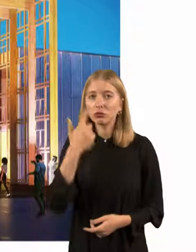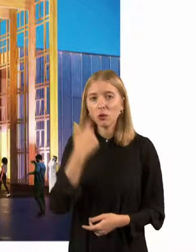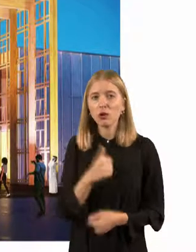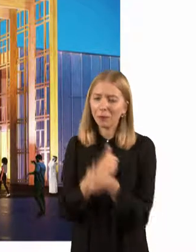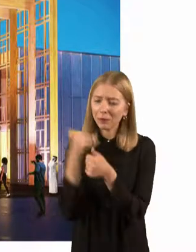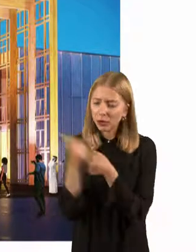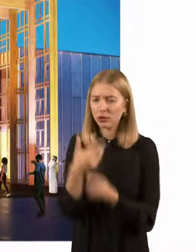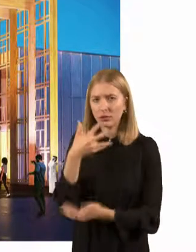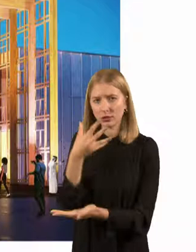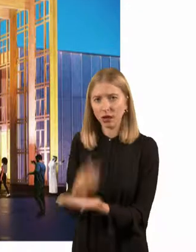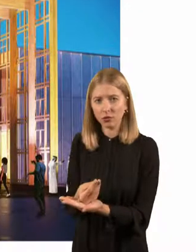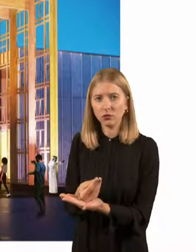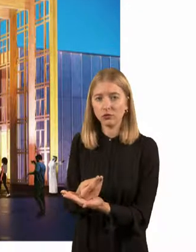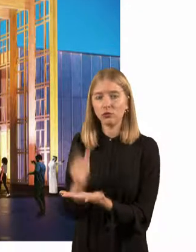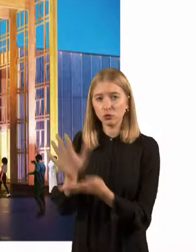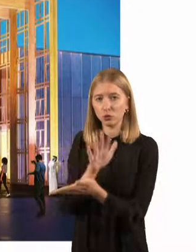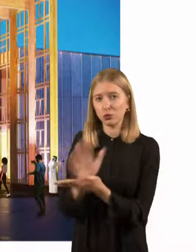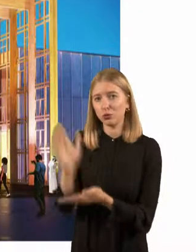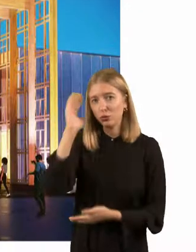another country.